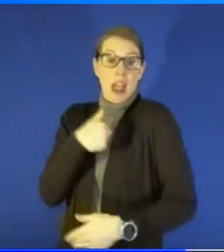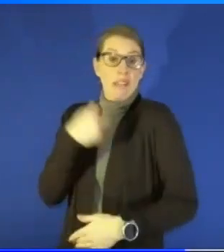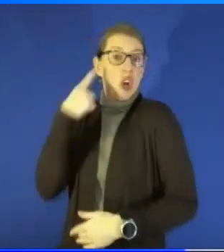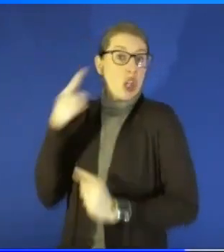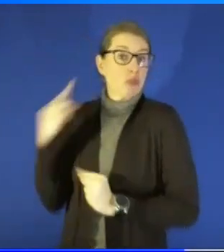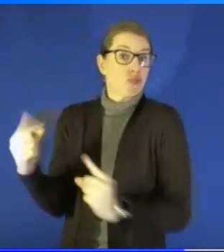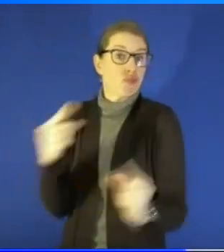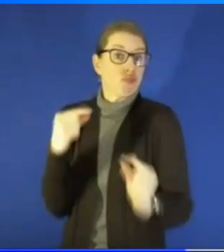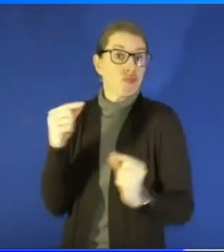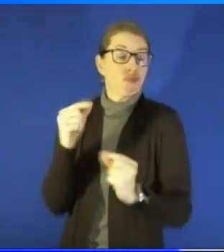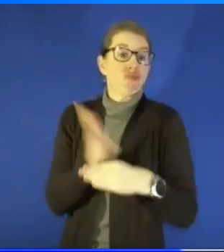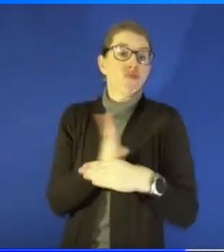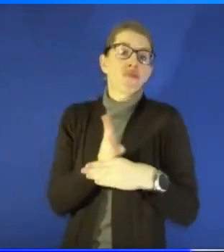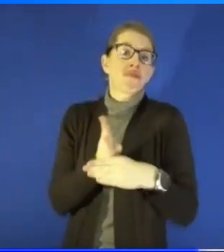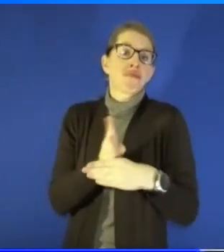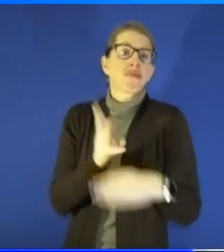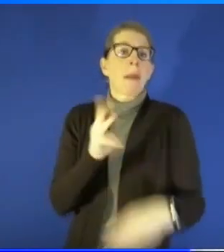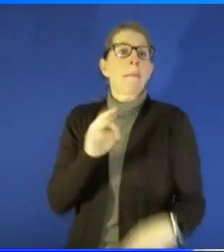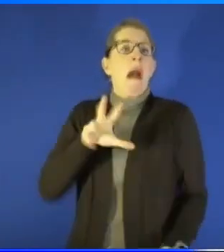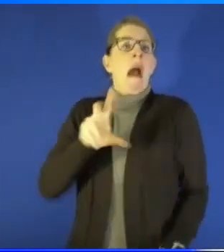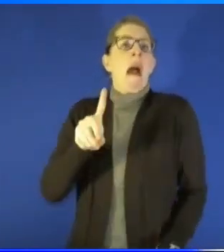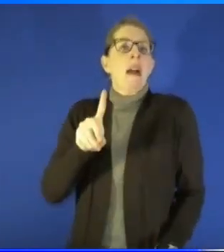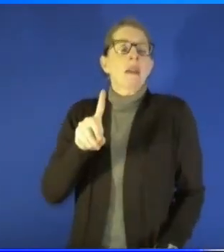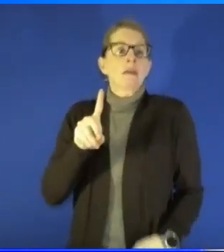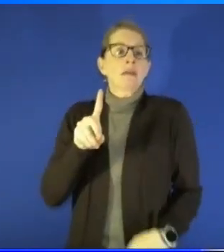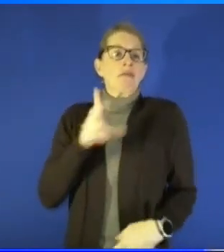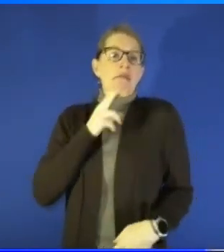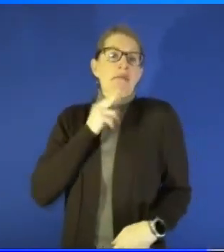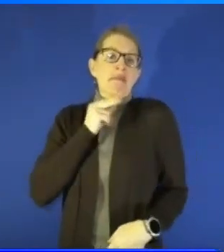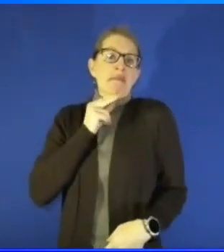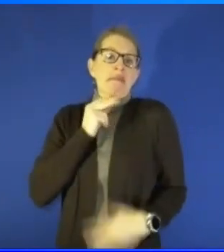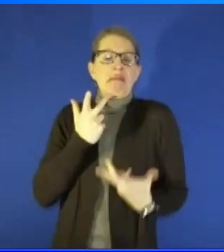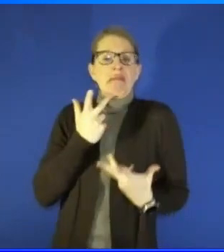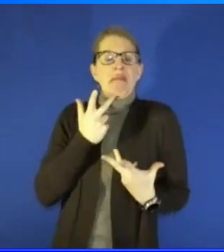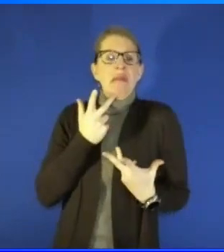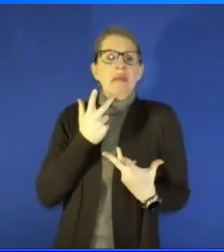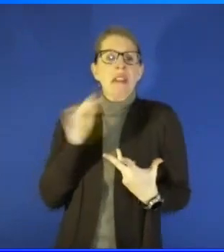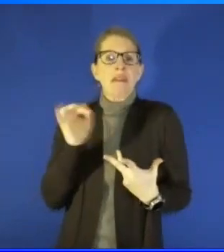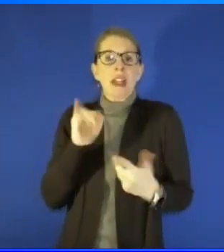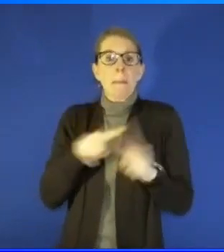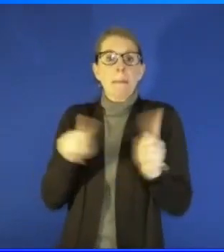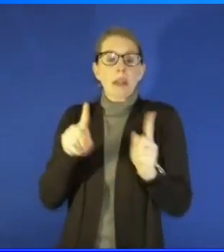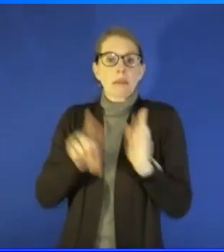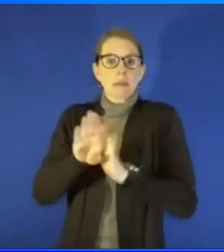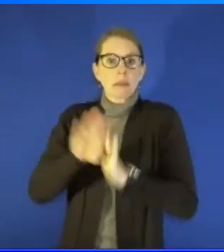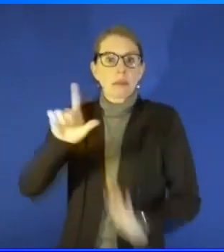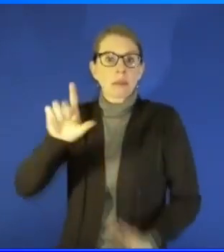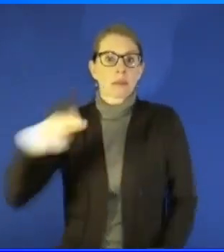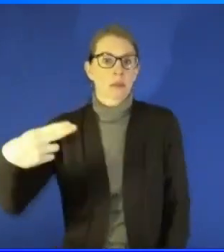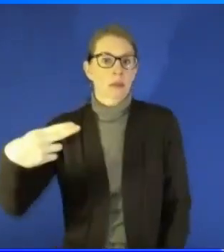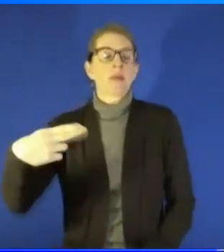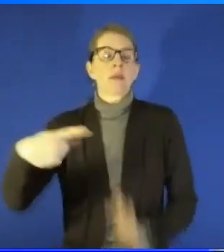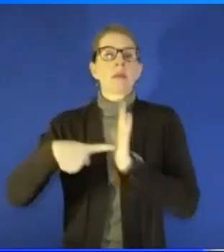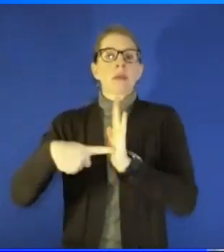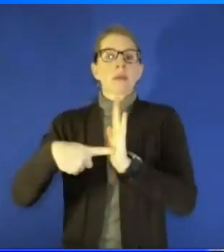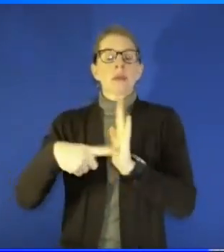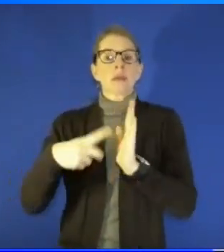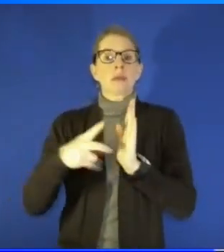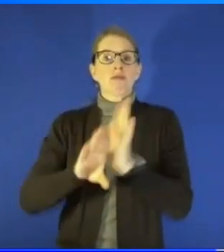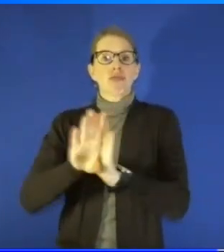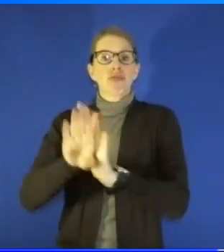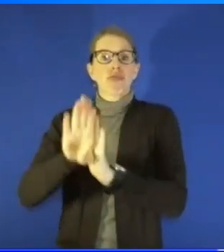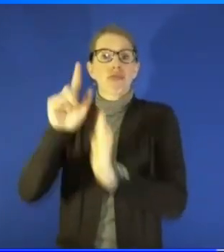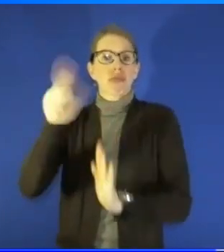mild acute infection, but then develop those long hauler syndrome symptoms. So we need to understand both ends